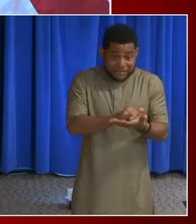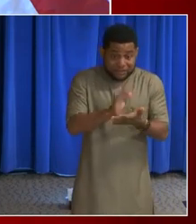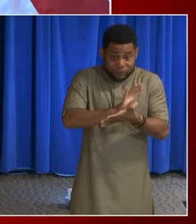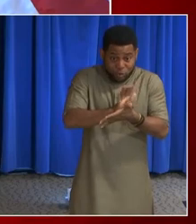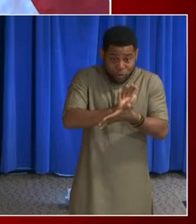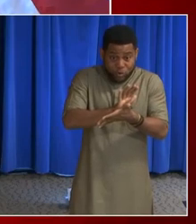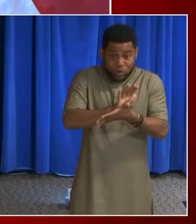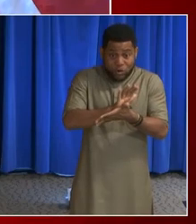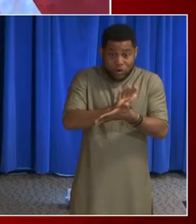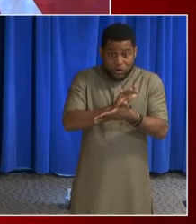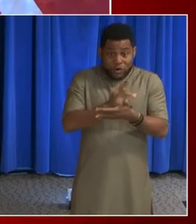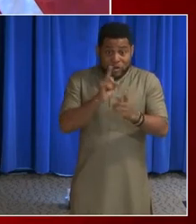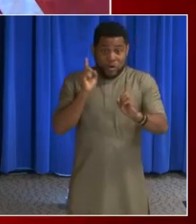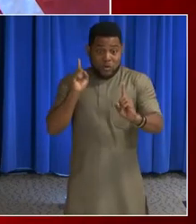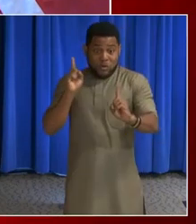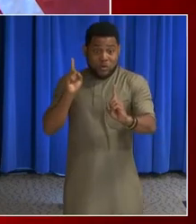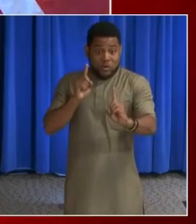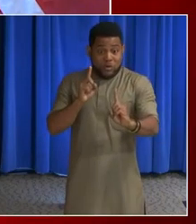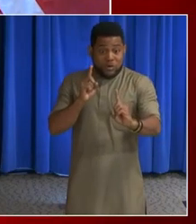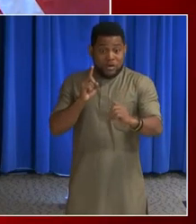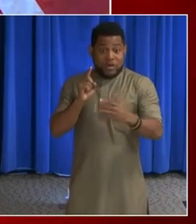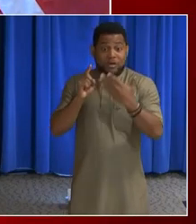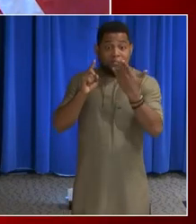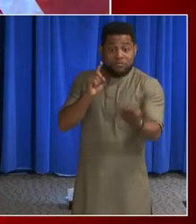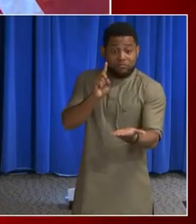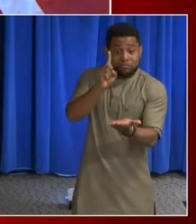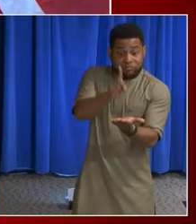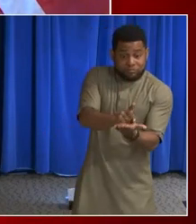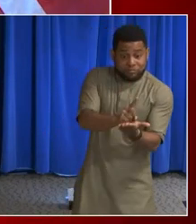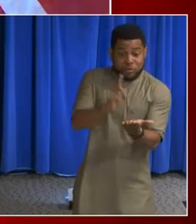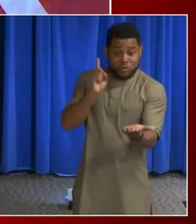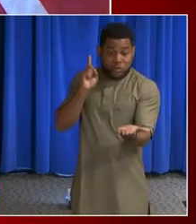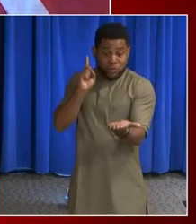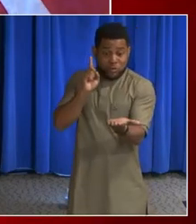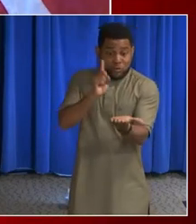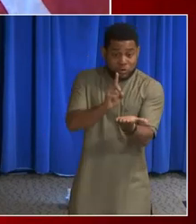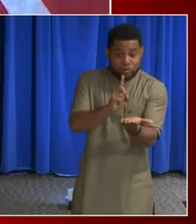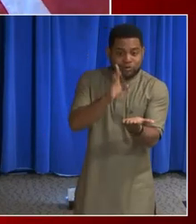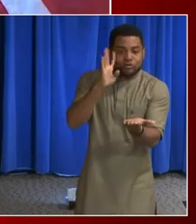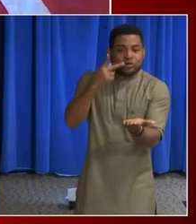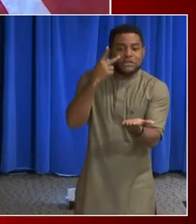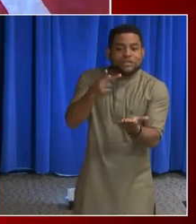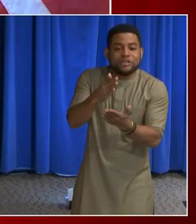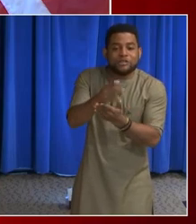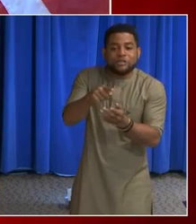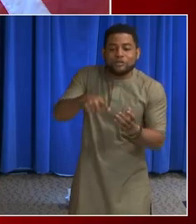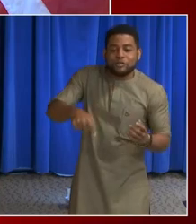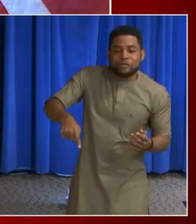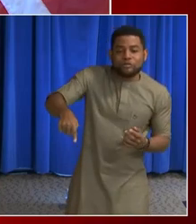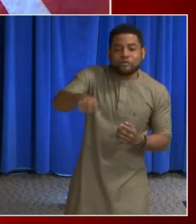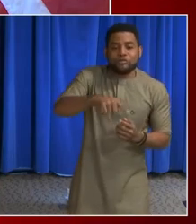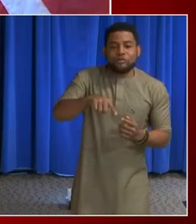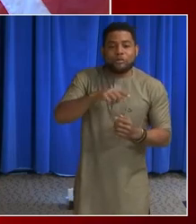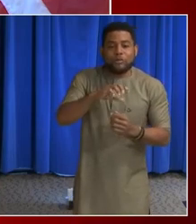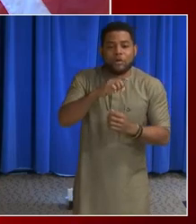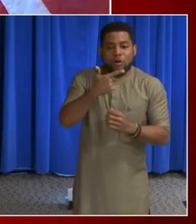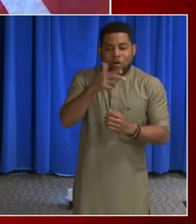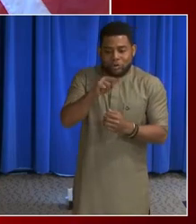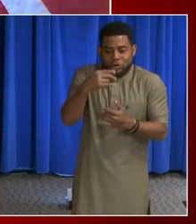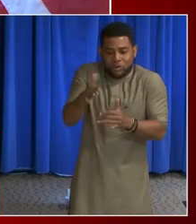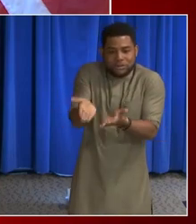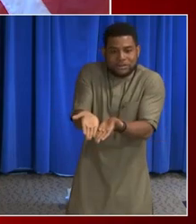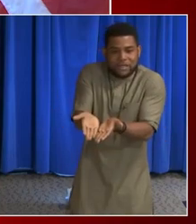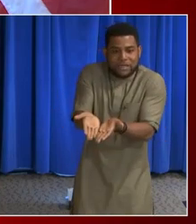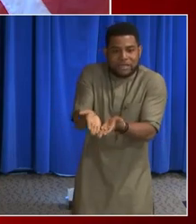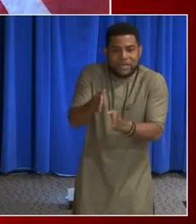approaching Mr. Sherrod, there's a circle around the gun that's in the grass on the ground. That's in the